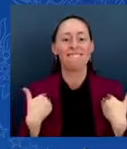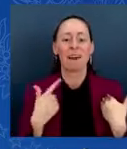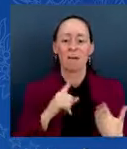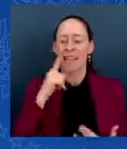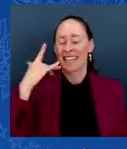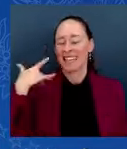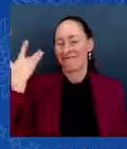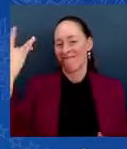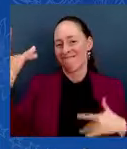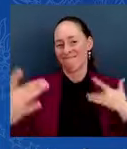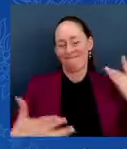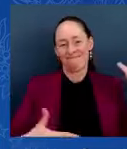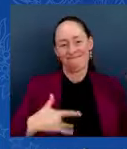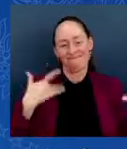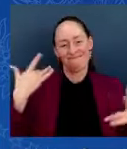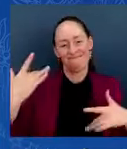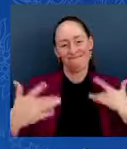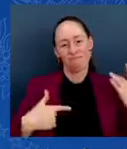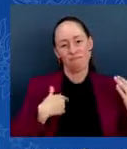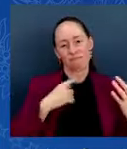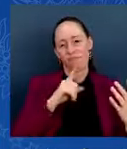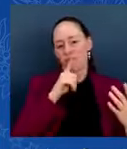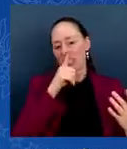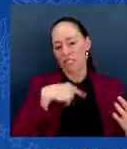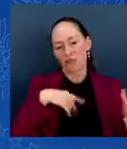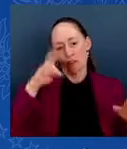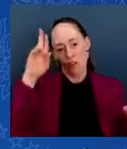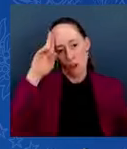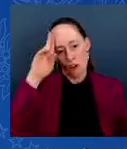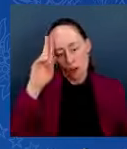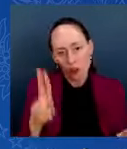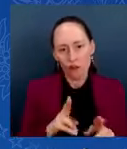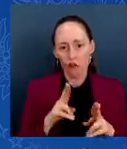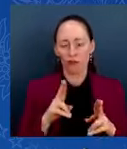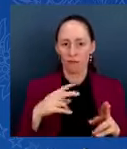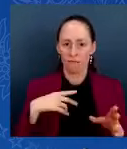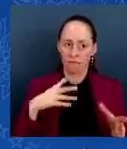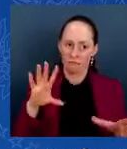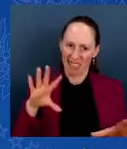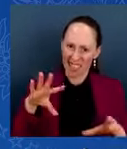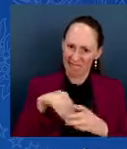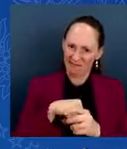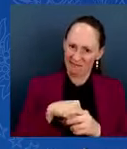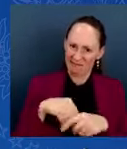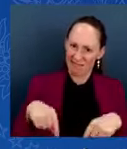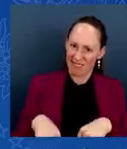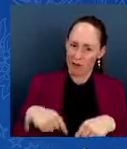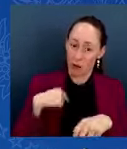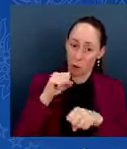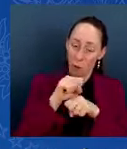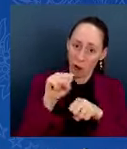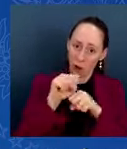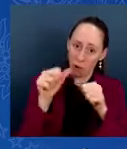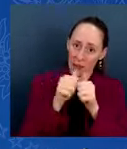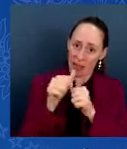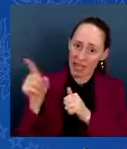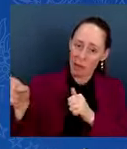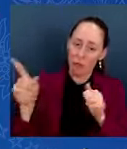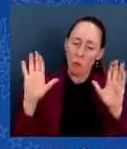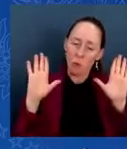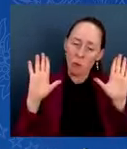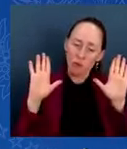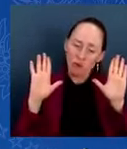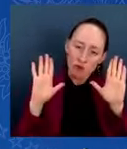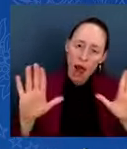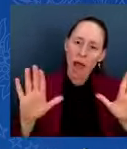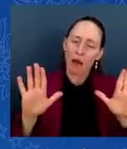I have to tell you, to serve with this most extraordinary human being and American and